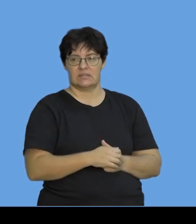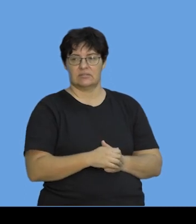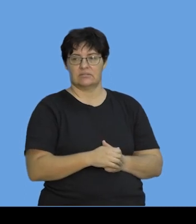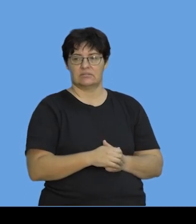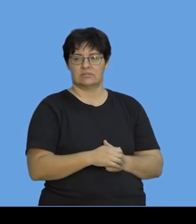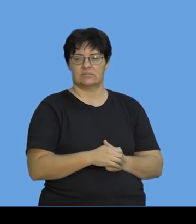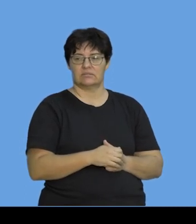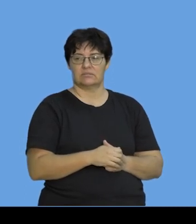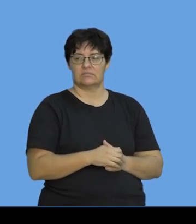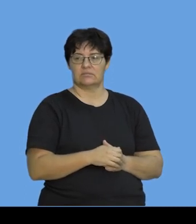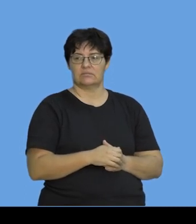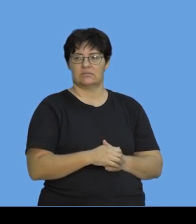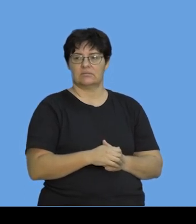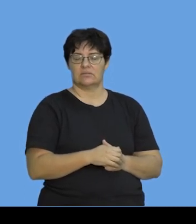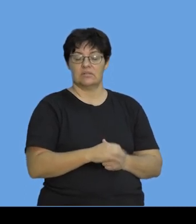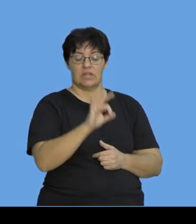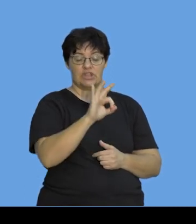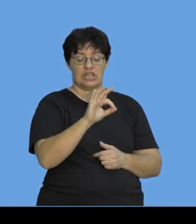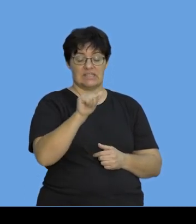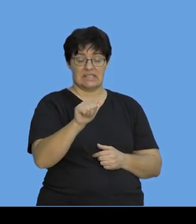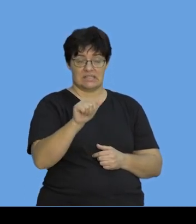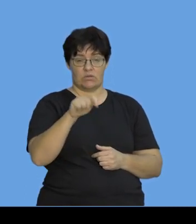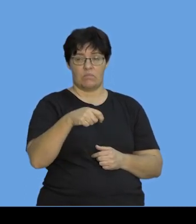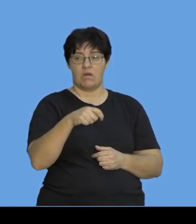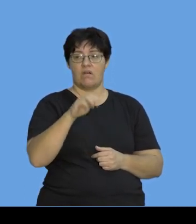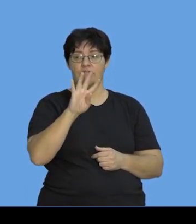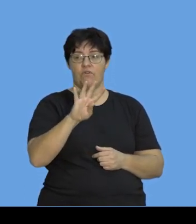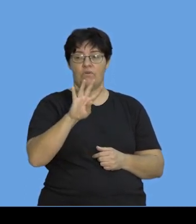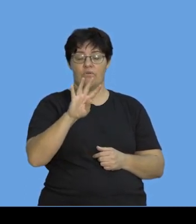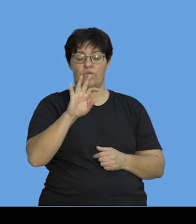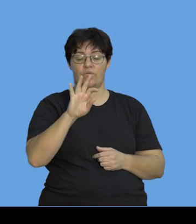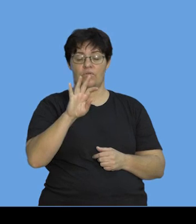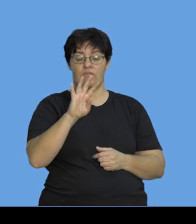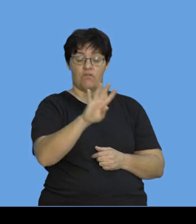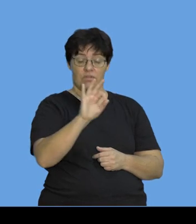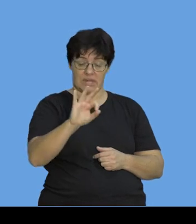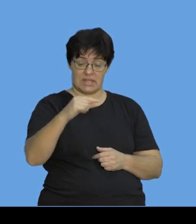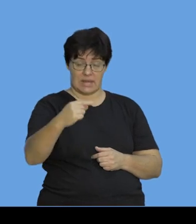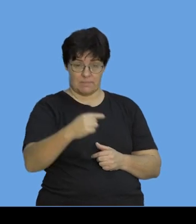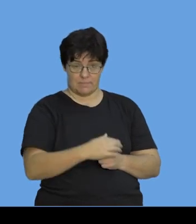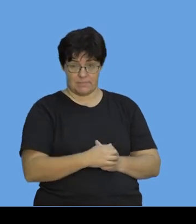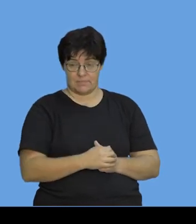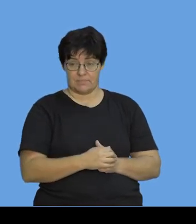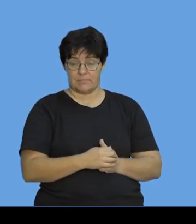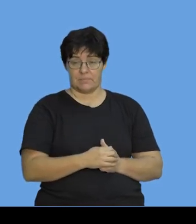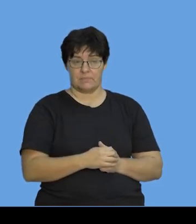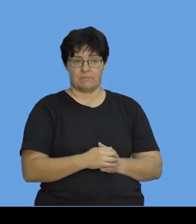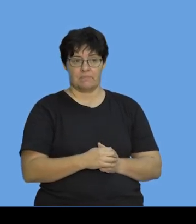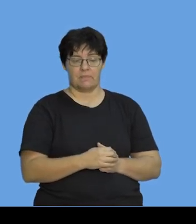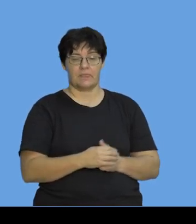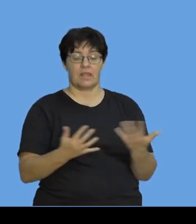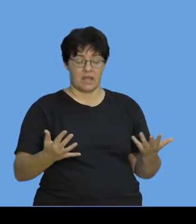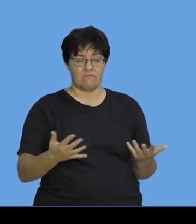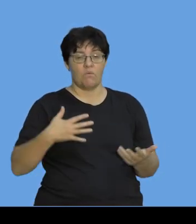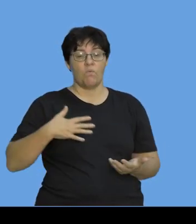is 36,43, okay, for 3 grams. All right, so if we want